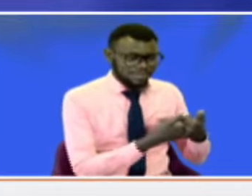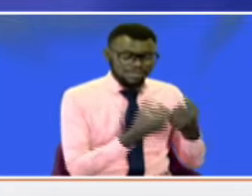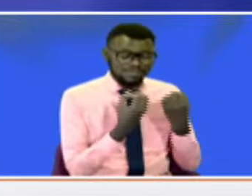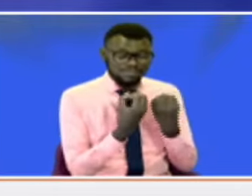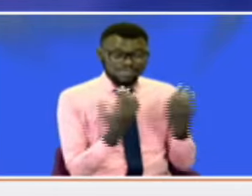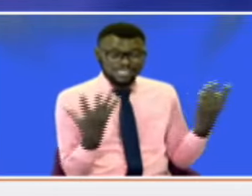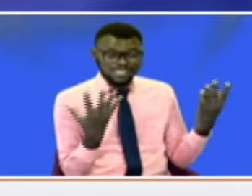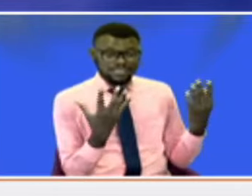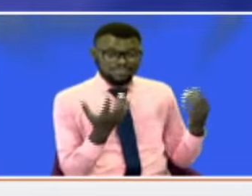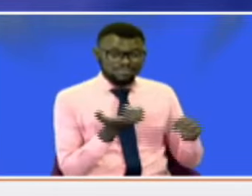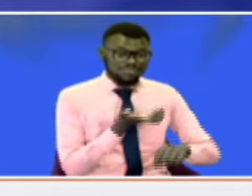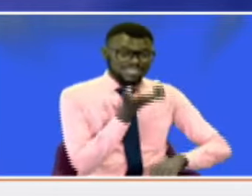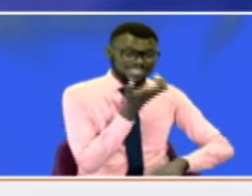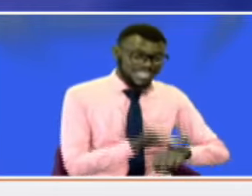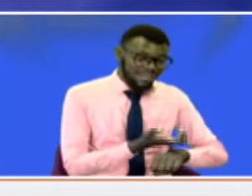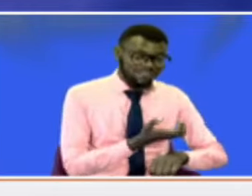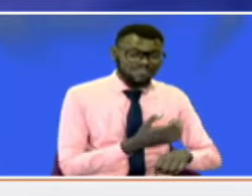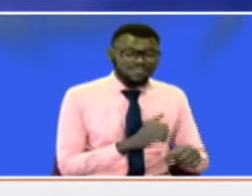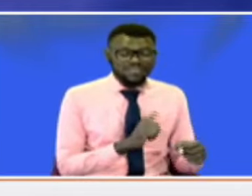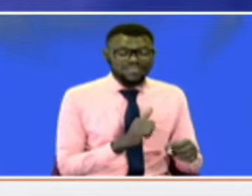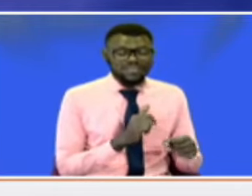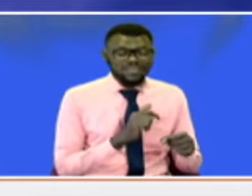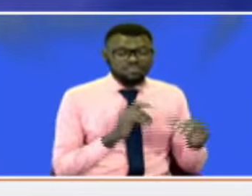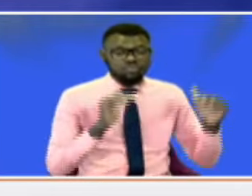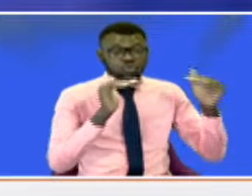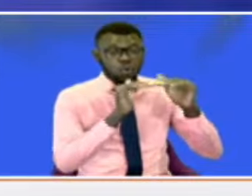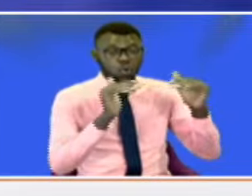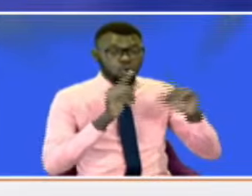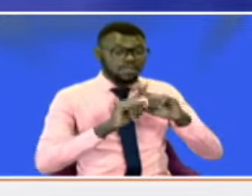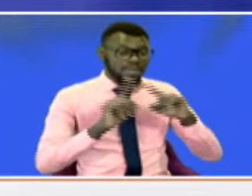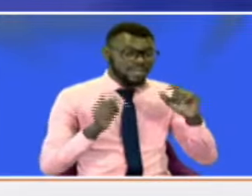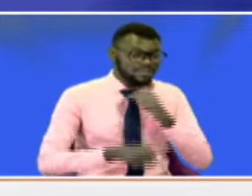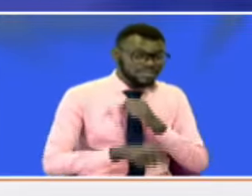to manage with the crowd, but it is what it is. And I was